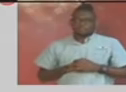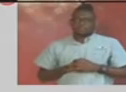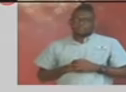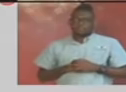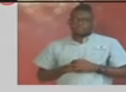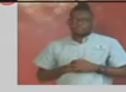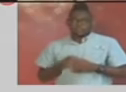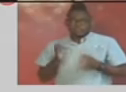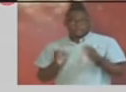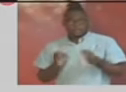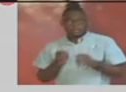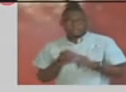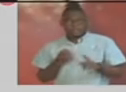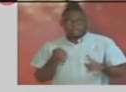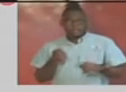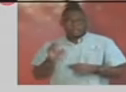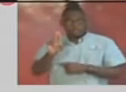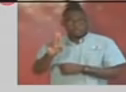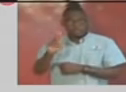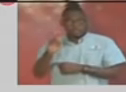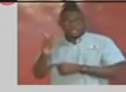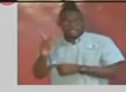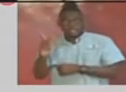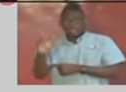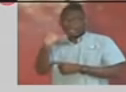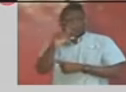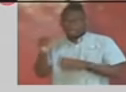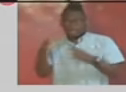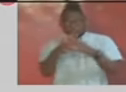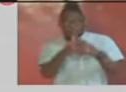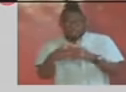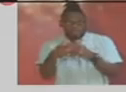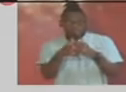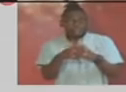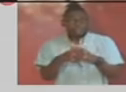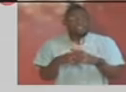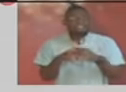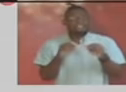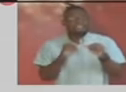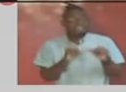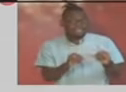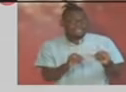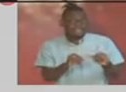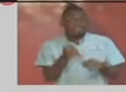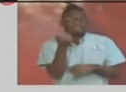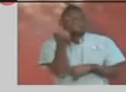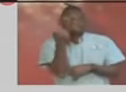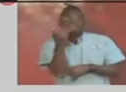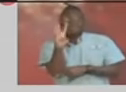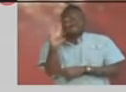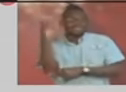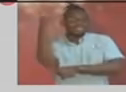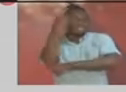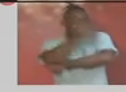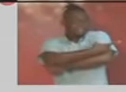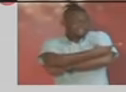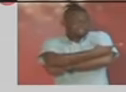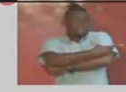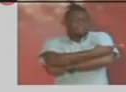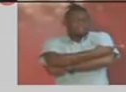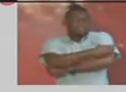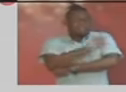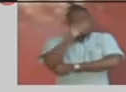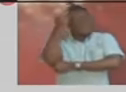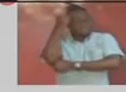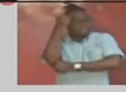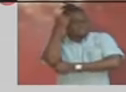or leaving UK within 14 days. Those individuals have to spend 14 days in a state facility.